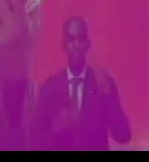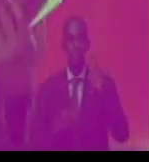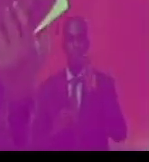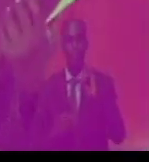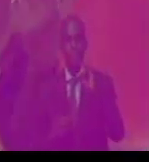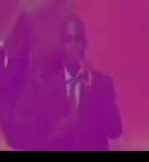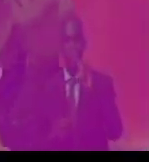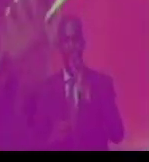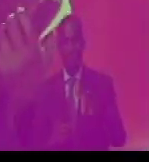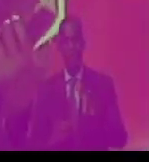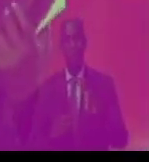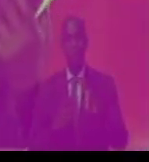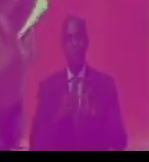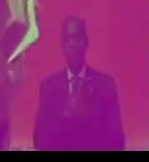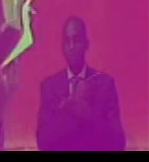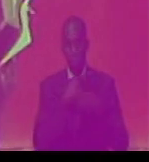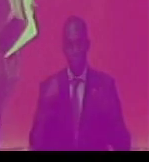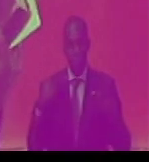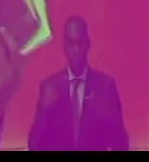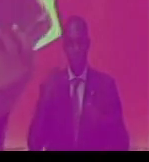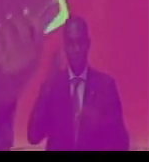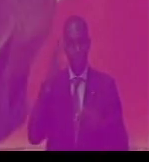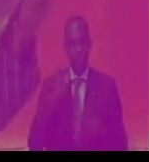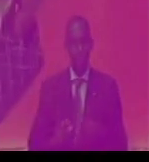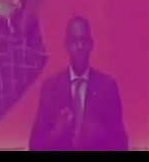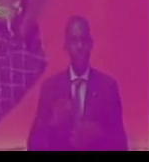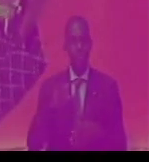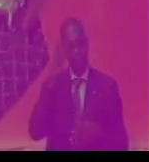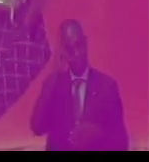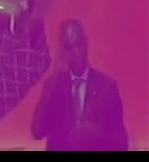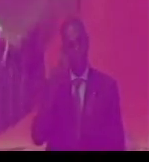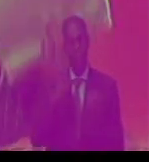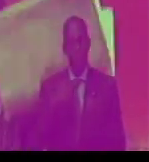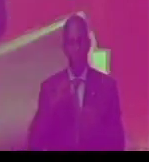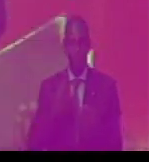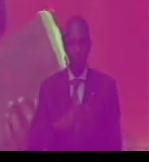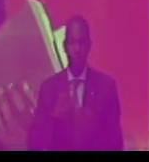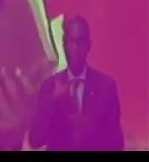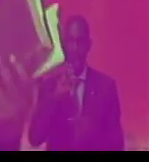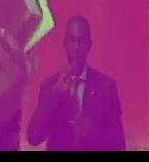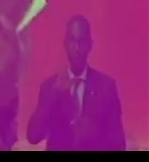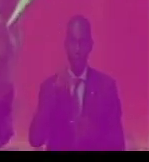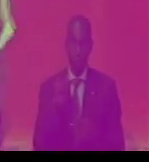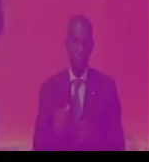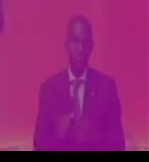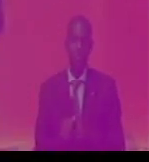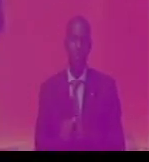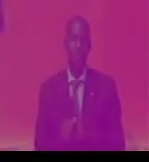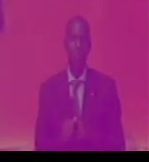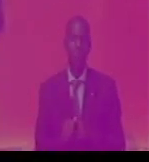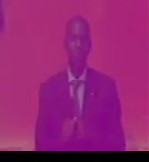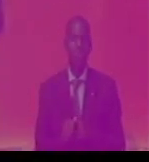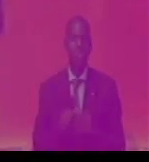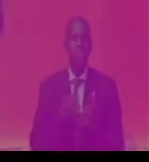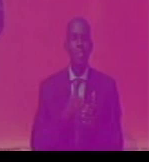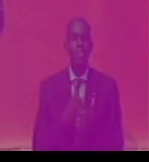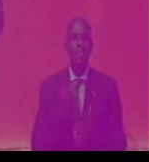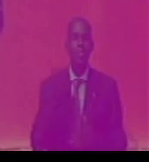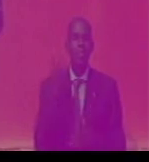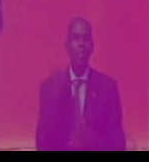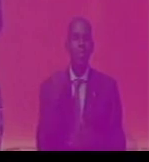the year 2016, our daddy in the Lord came to Abuja here for Divine Visitation